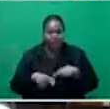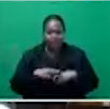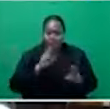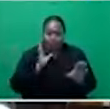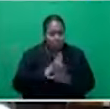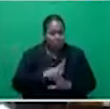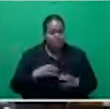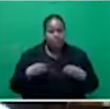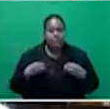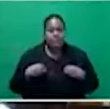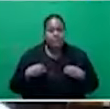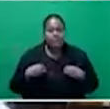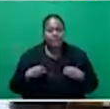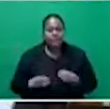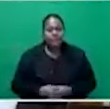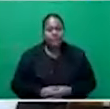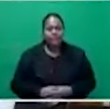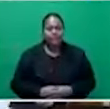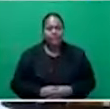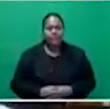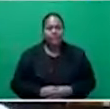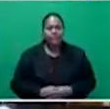who used to...